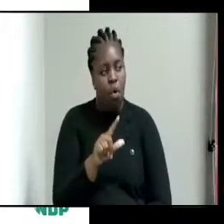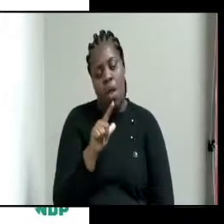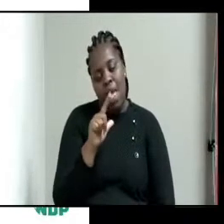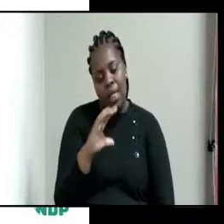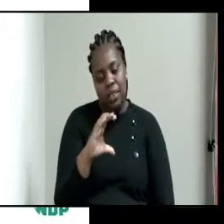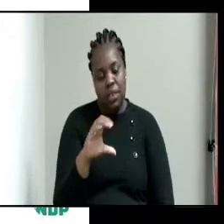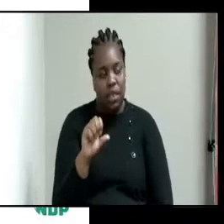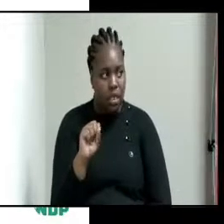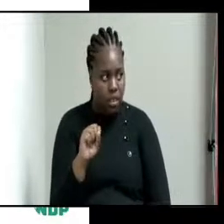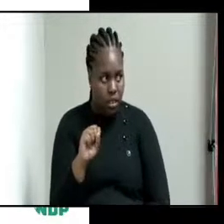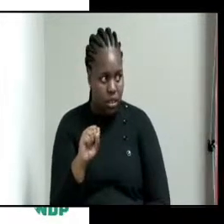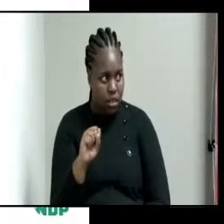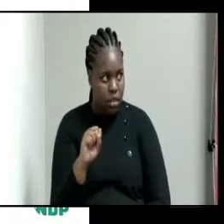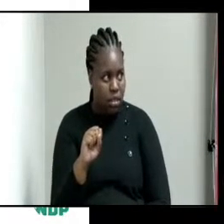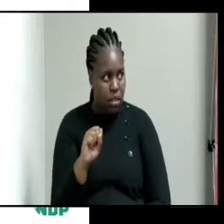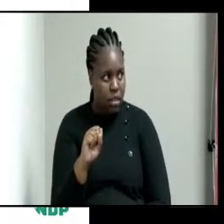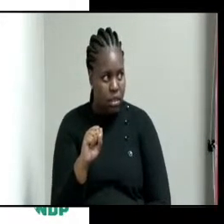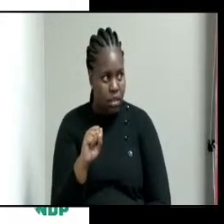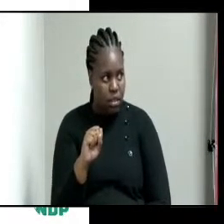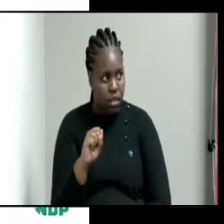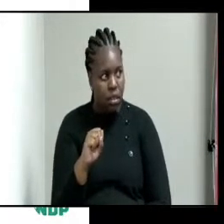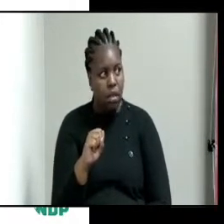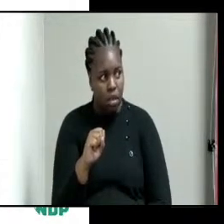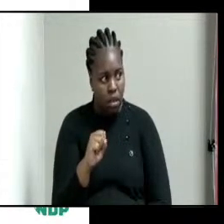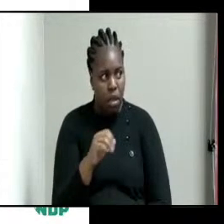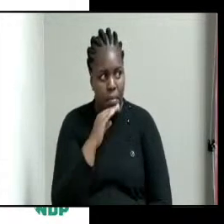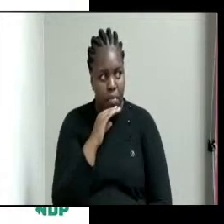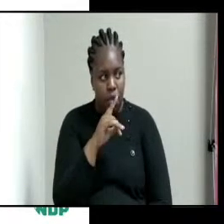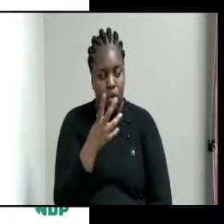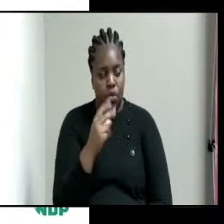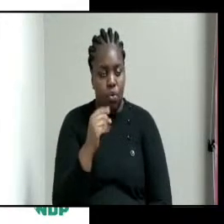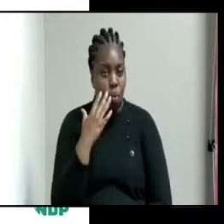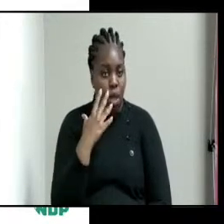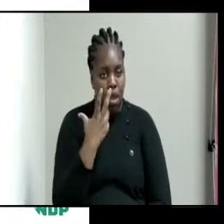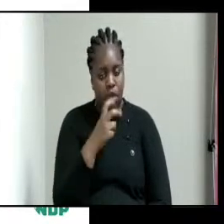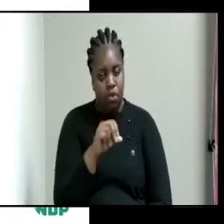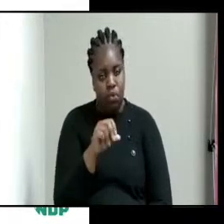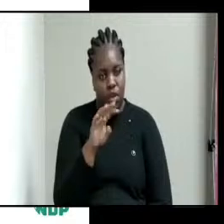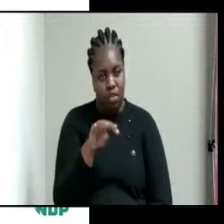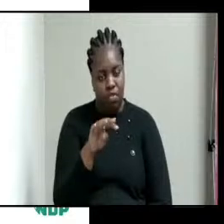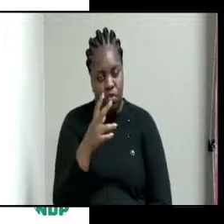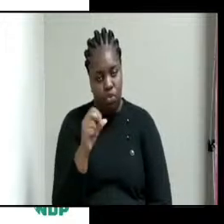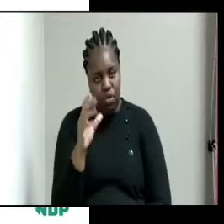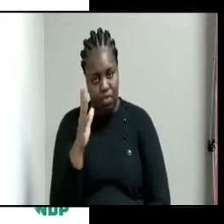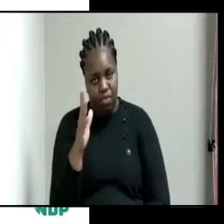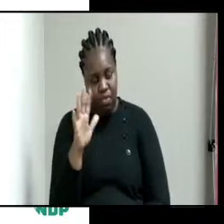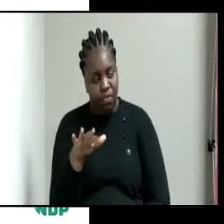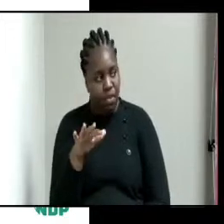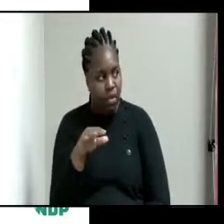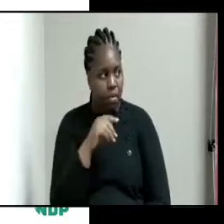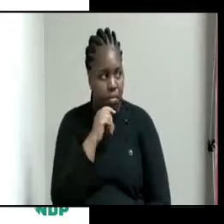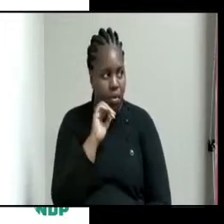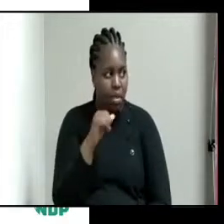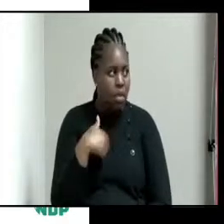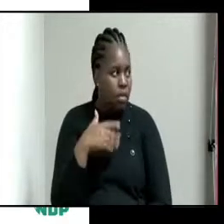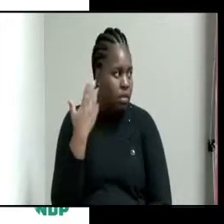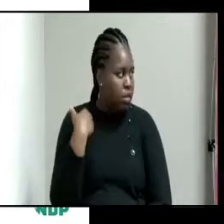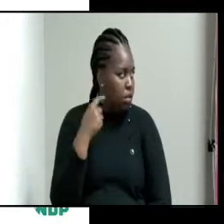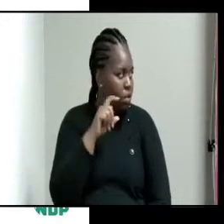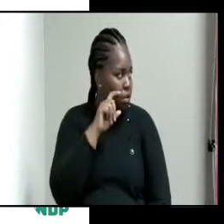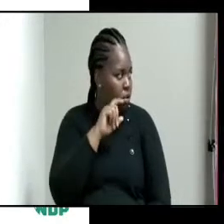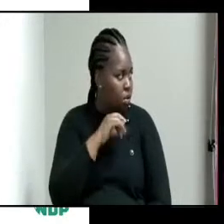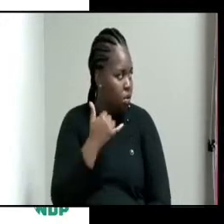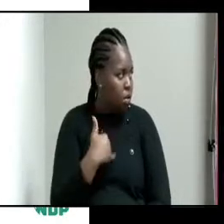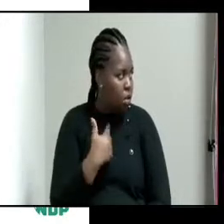The data source used was the Living Conditions Survey of 2015. Though it's a bit old, we are now